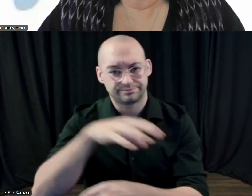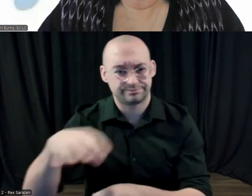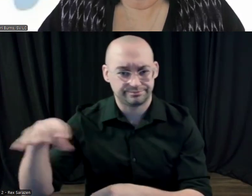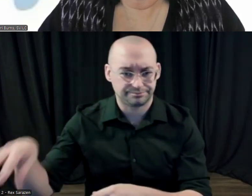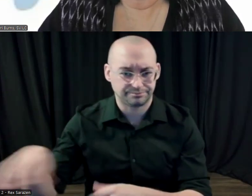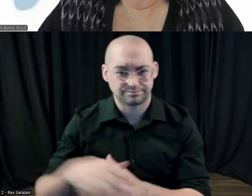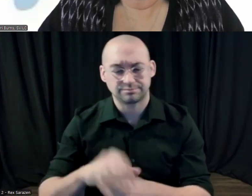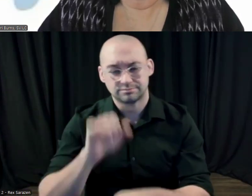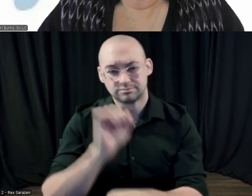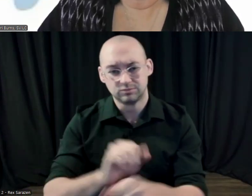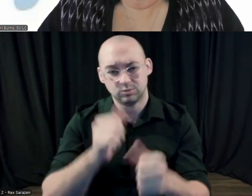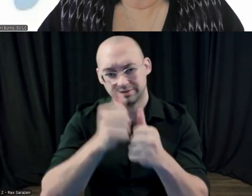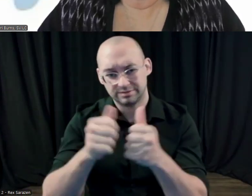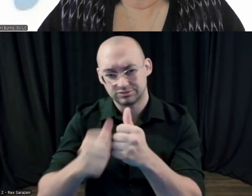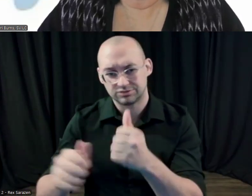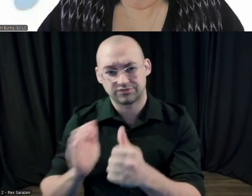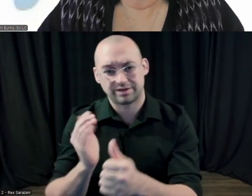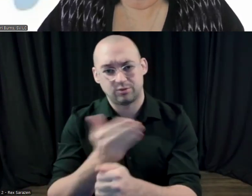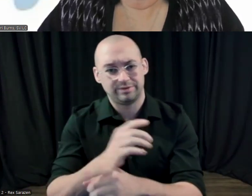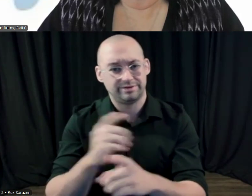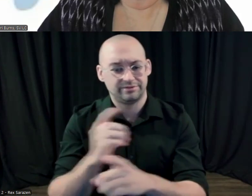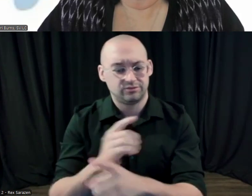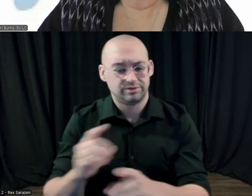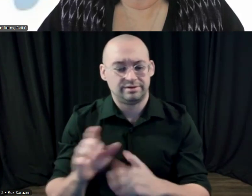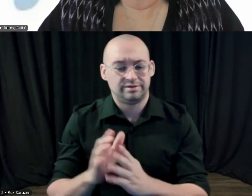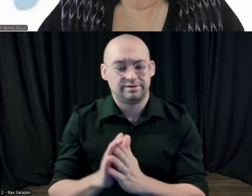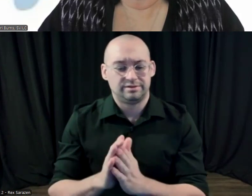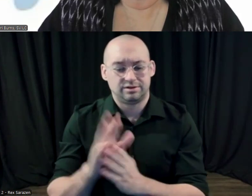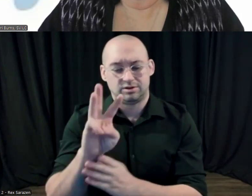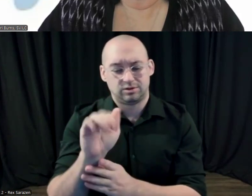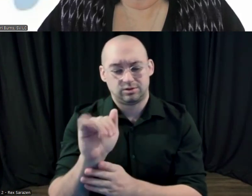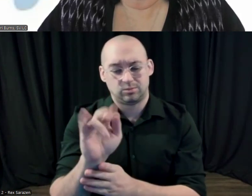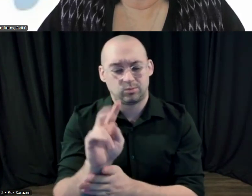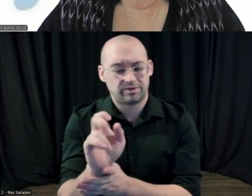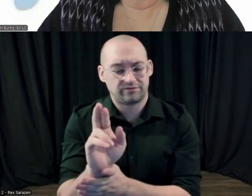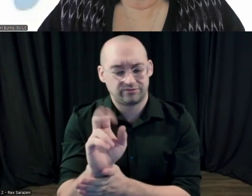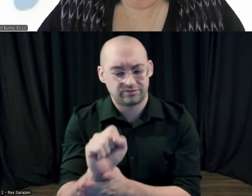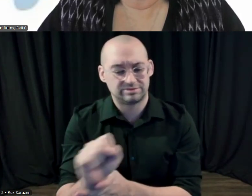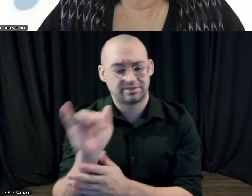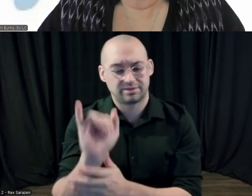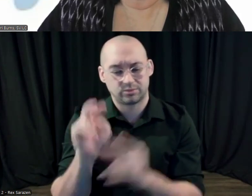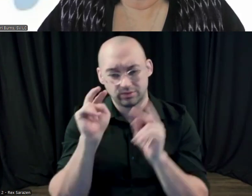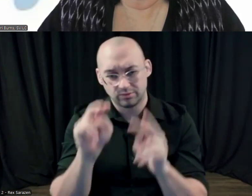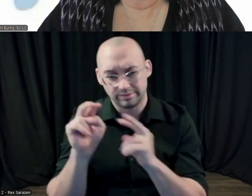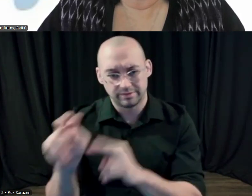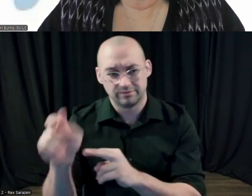work in each of our different waivers that we're looking at